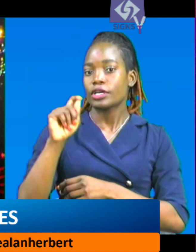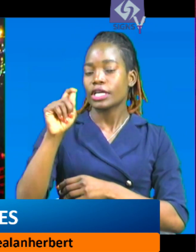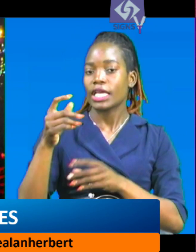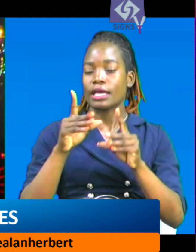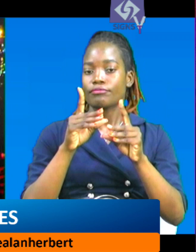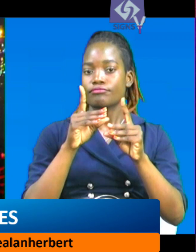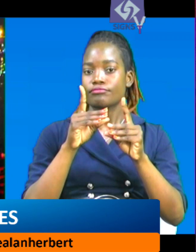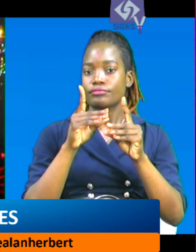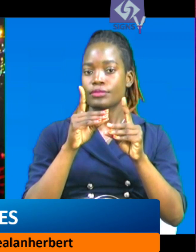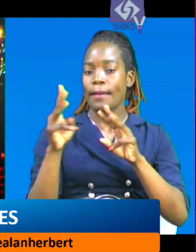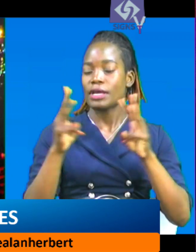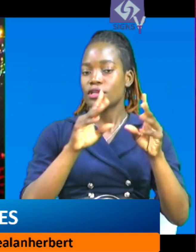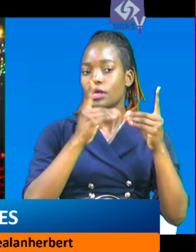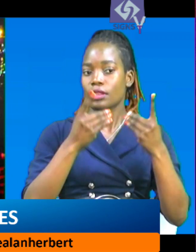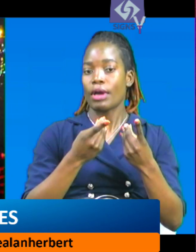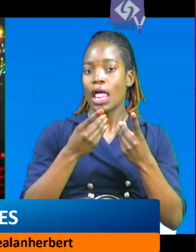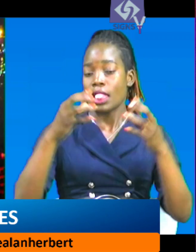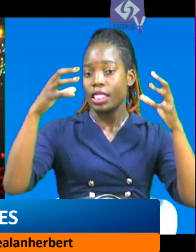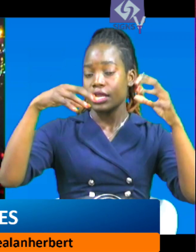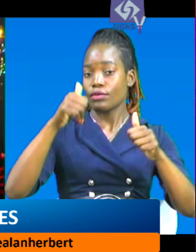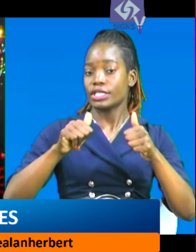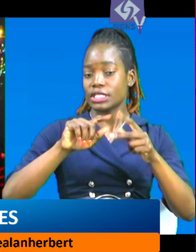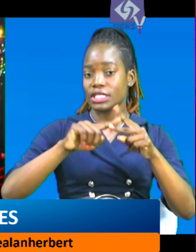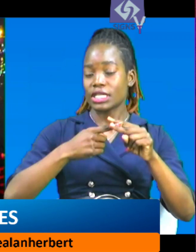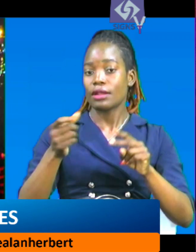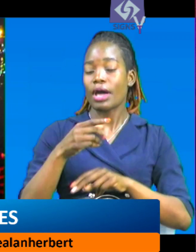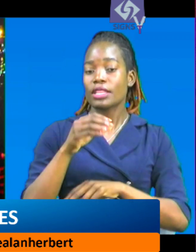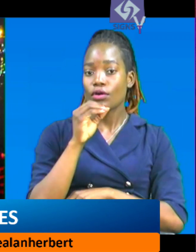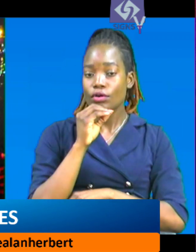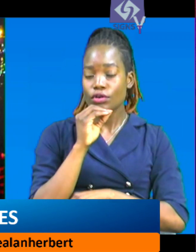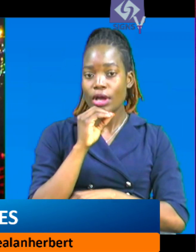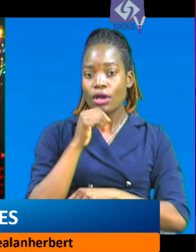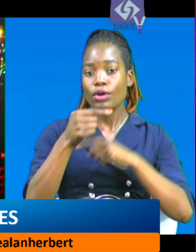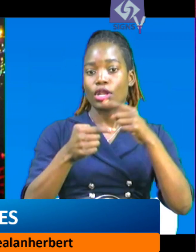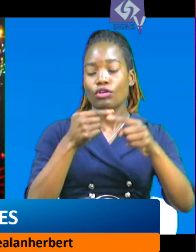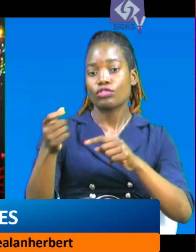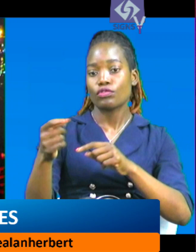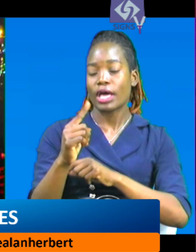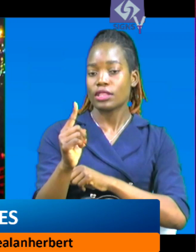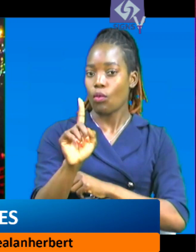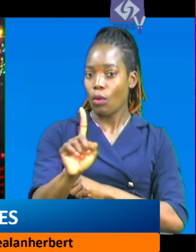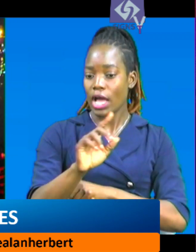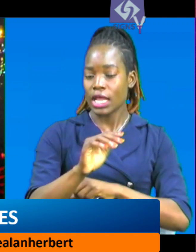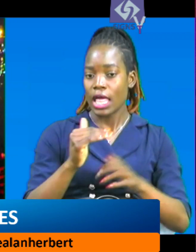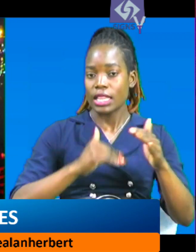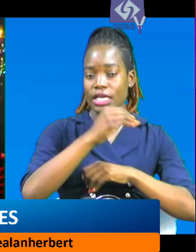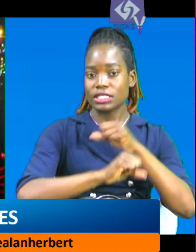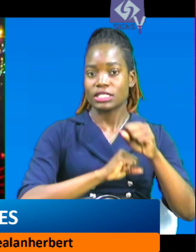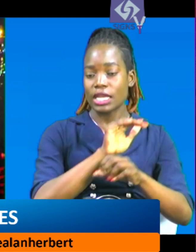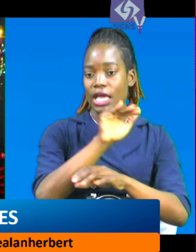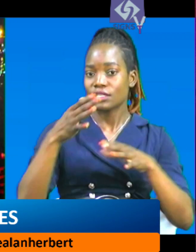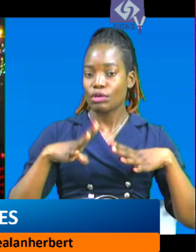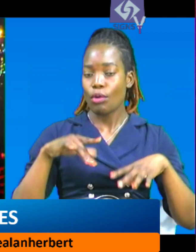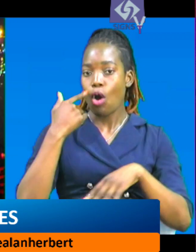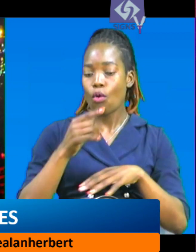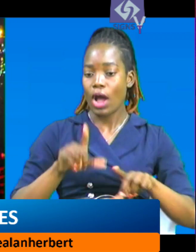Meteorological Department says the rains, which started in October, could persist until January next year, and asked those living in